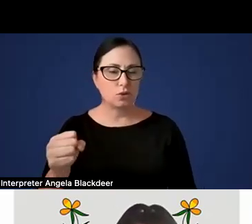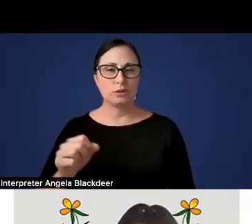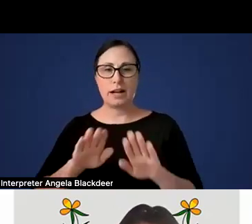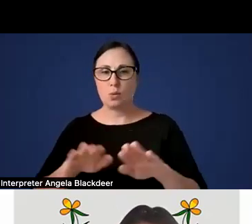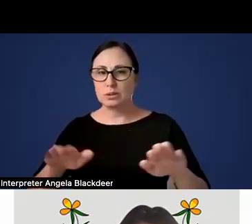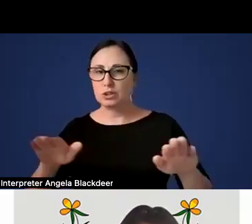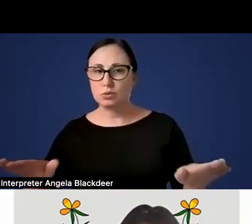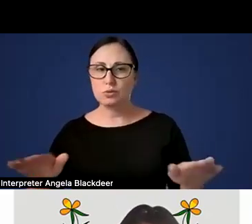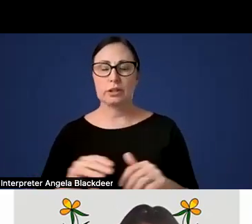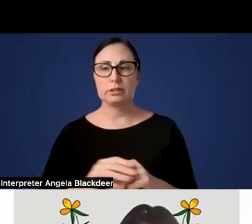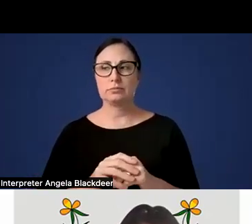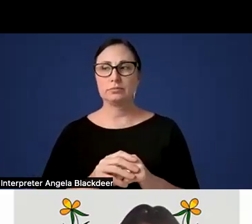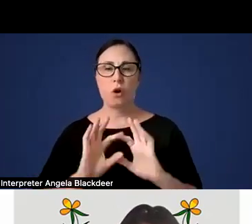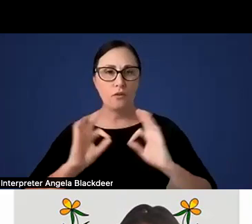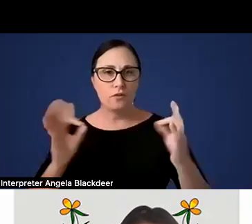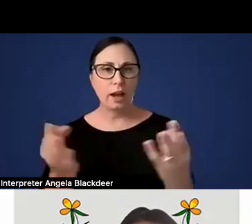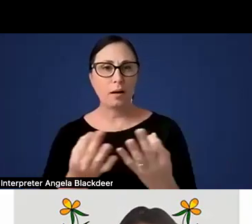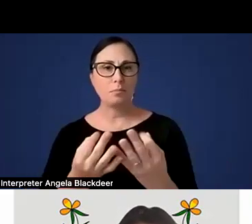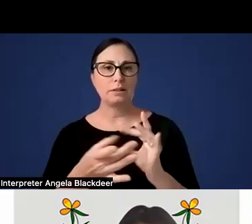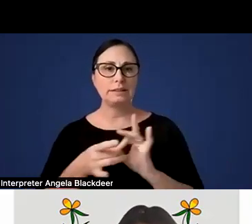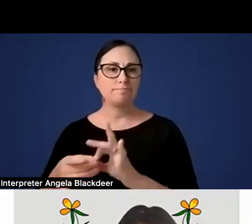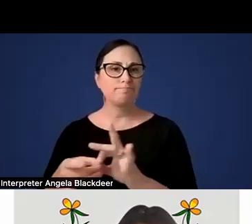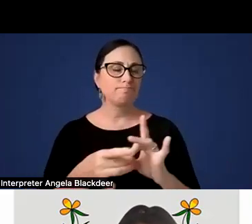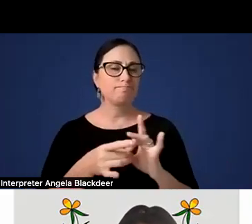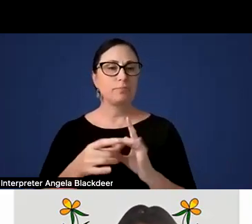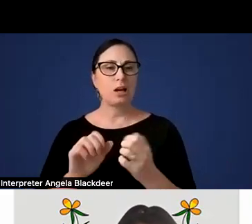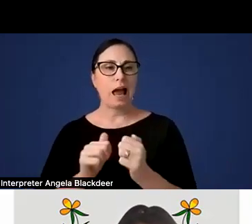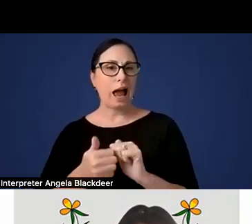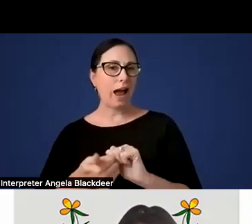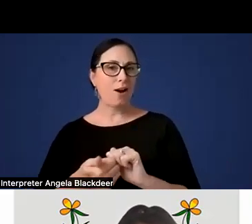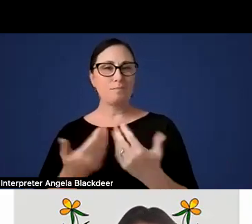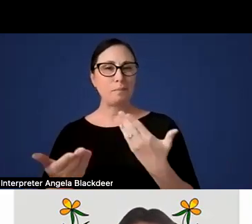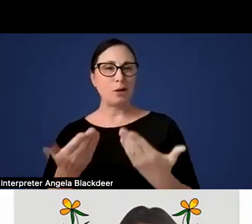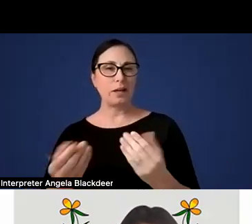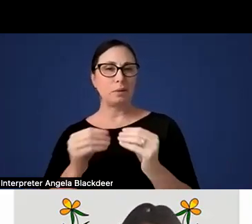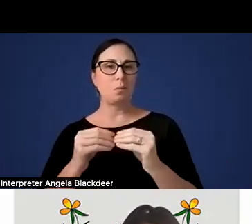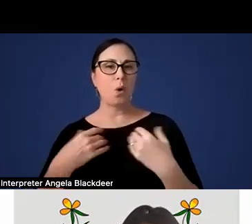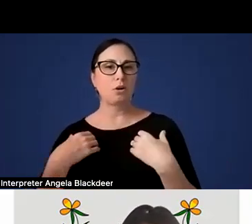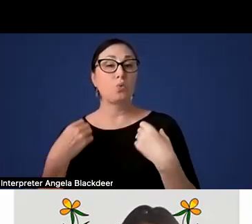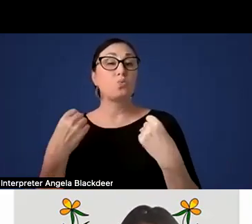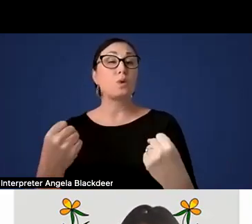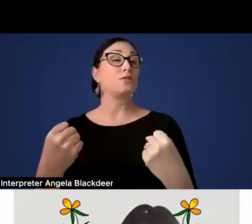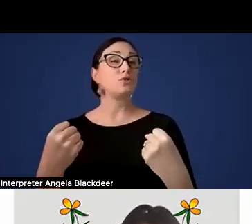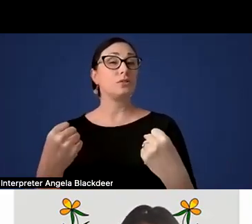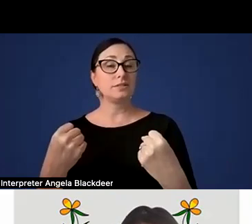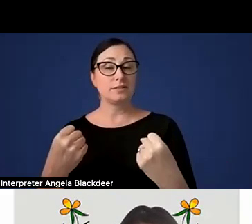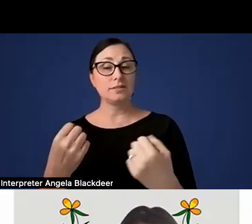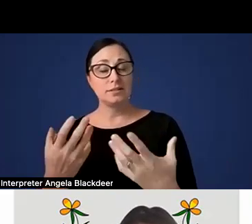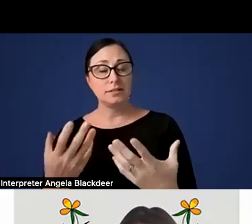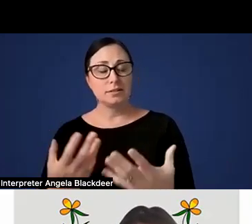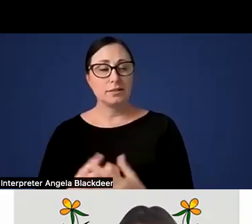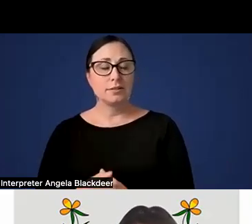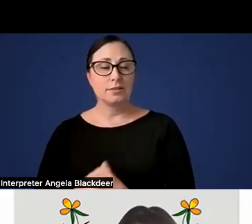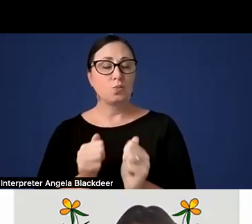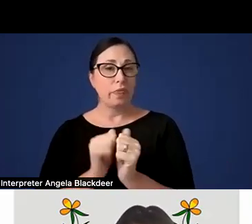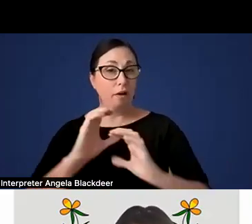us to have these conversations. Maybe we can be a little bit more courageous in these conversations when it